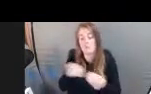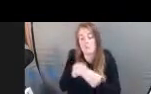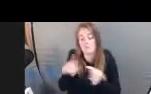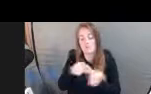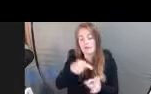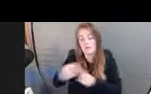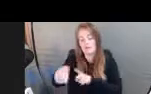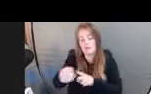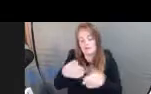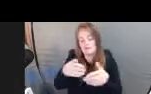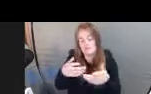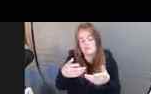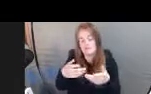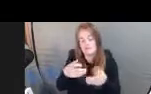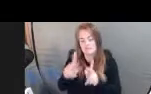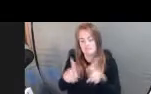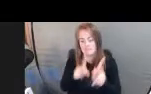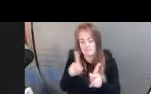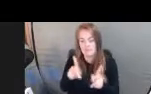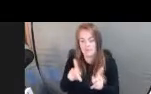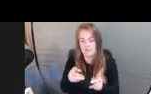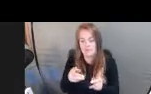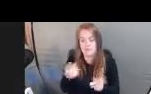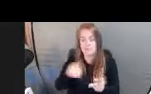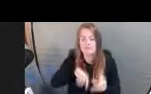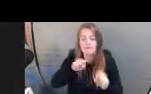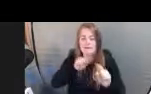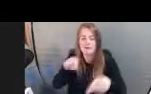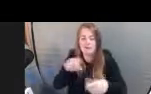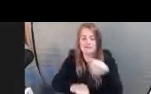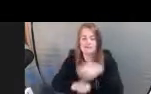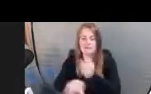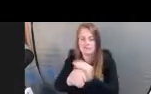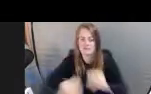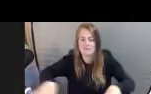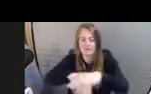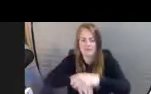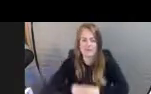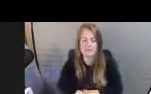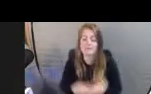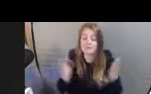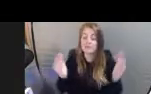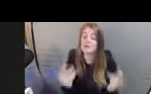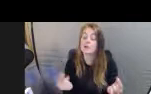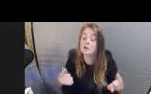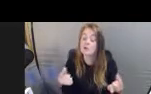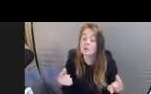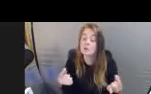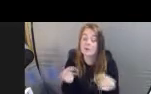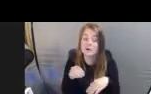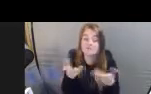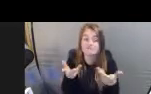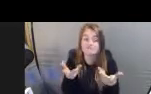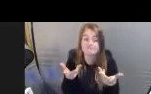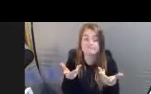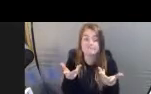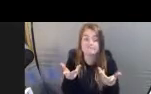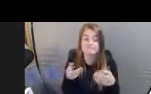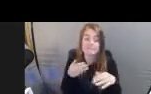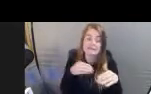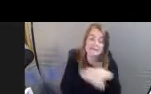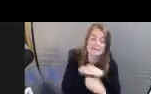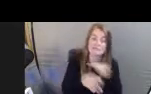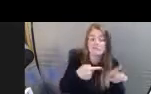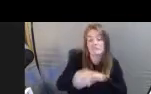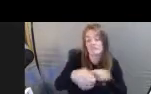such as myself, who can come in and support your space. So what else can the professional accessibility professional do? And